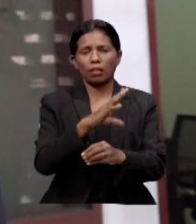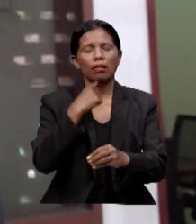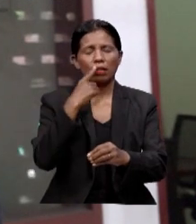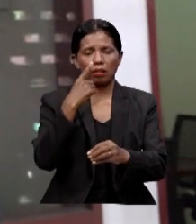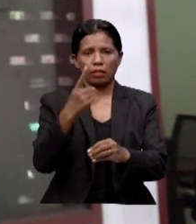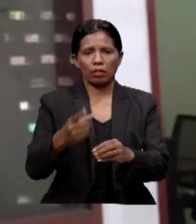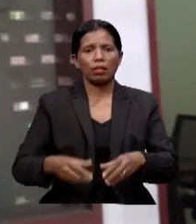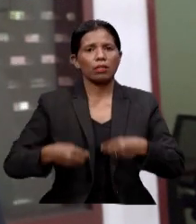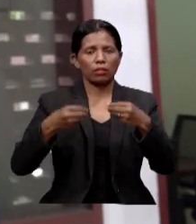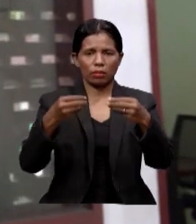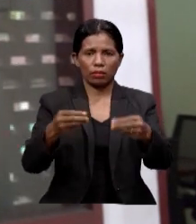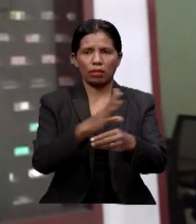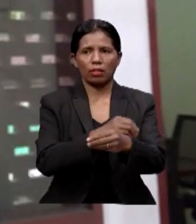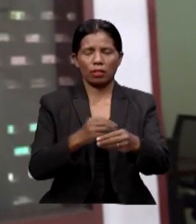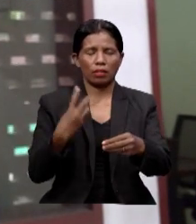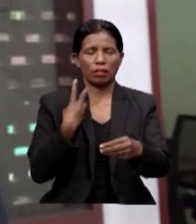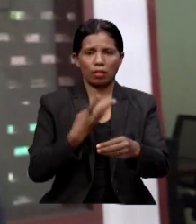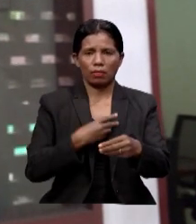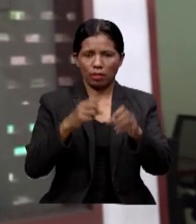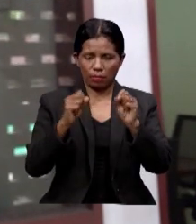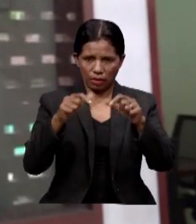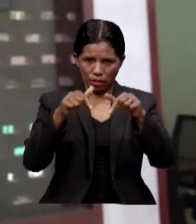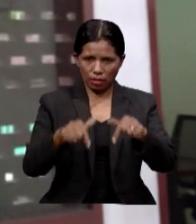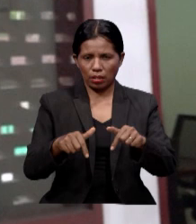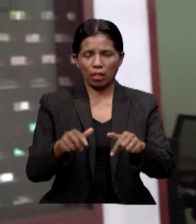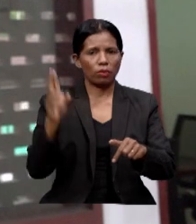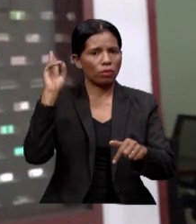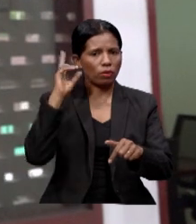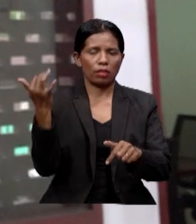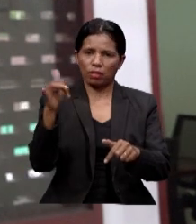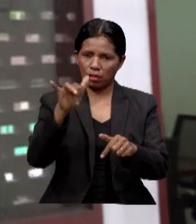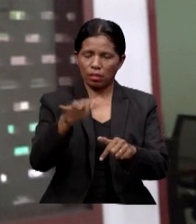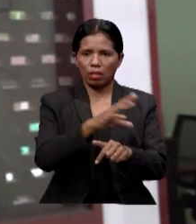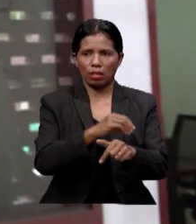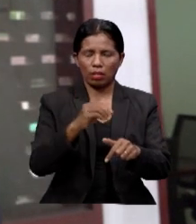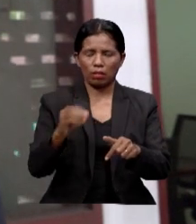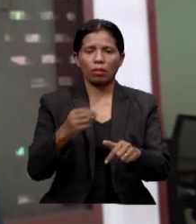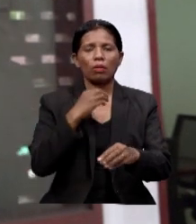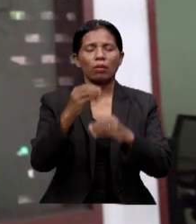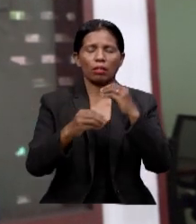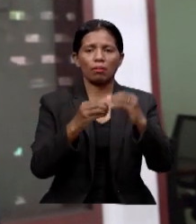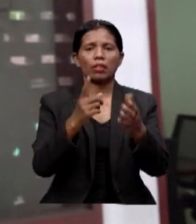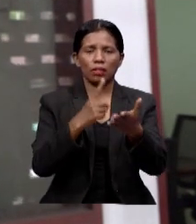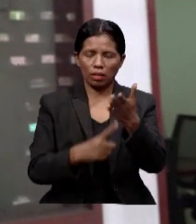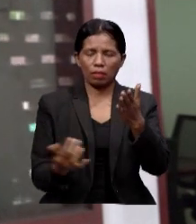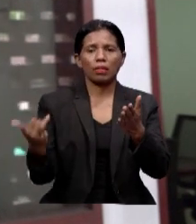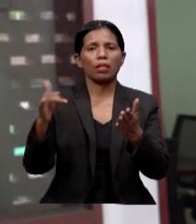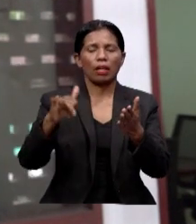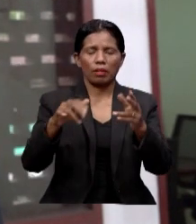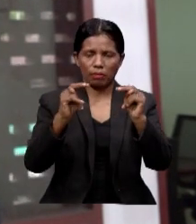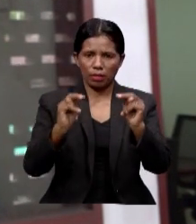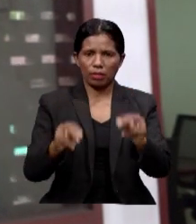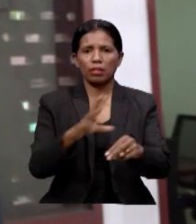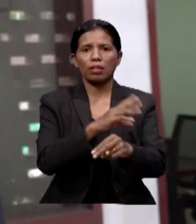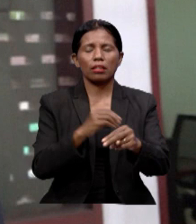those efforts. So we were glad to hear from them and, you know, exchanging views about what's the best way in which this could happen